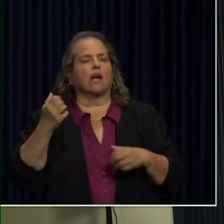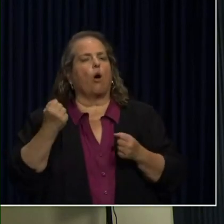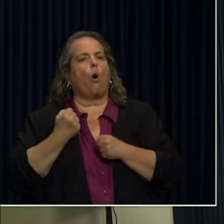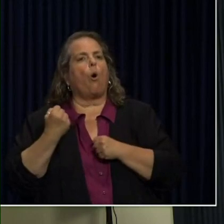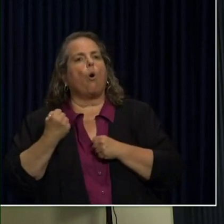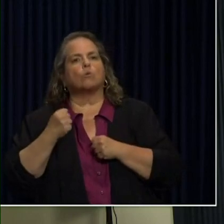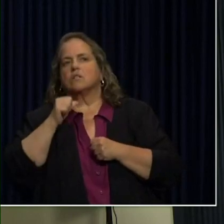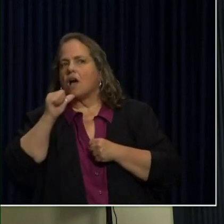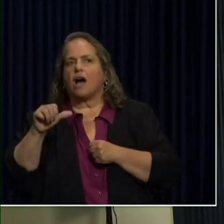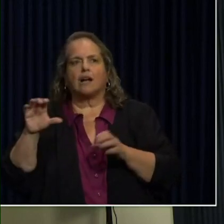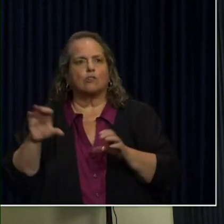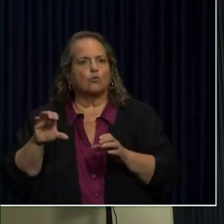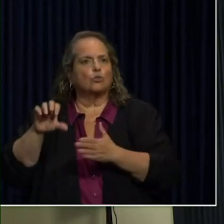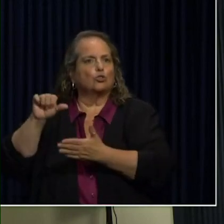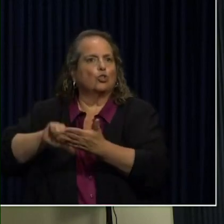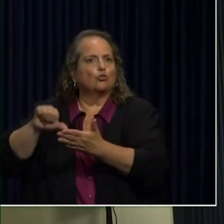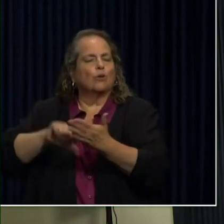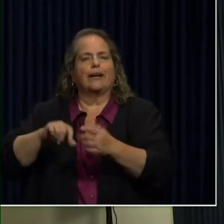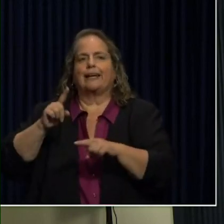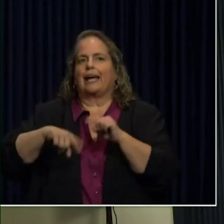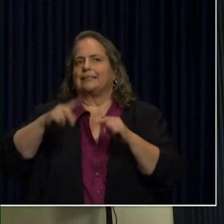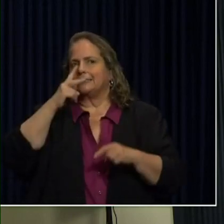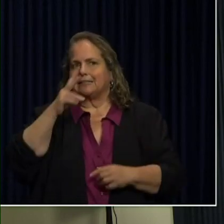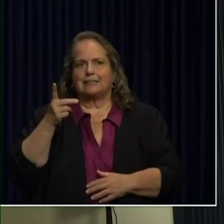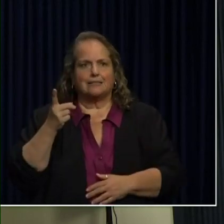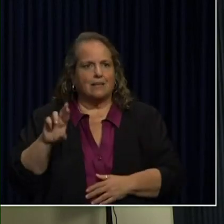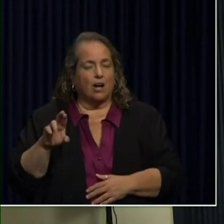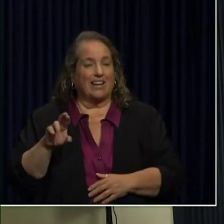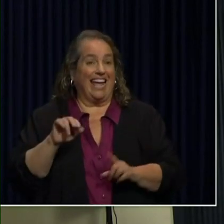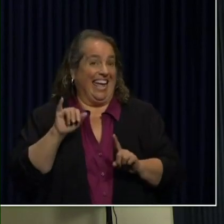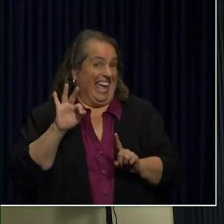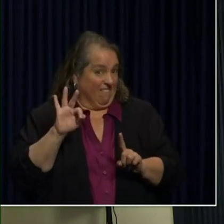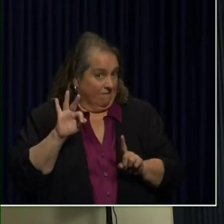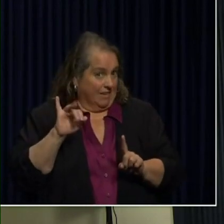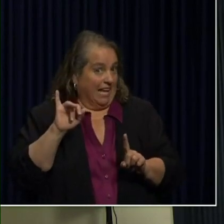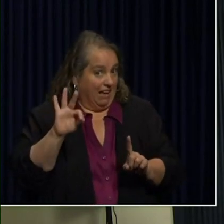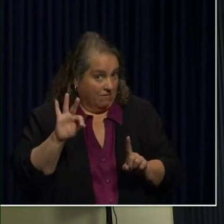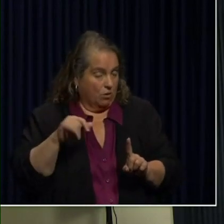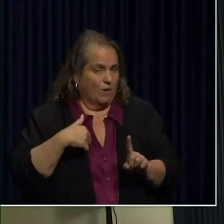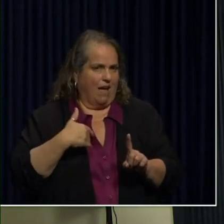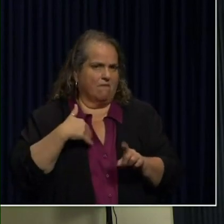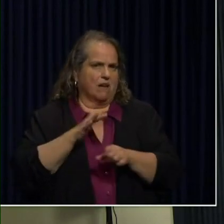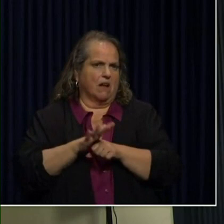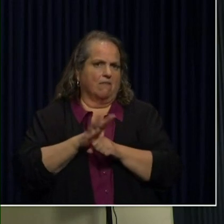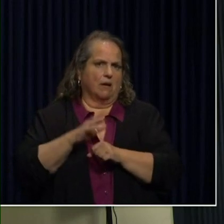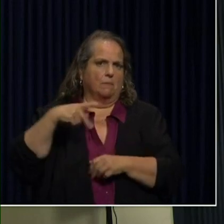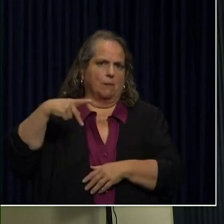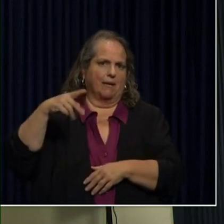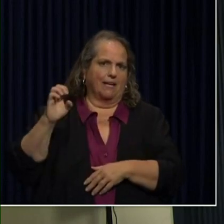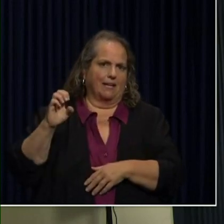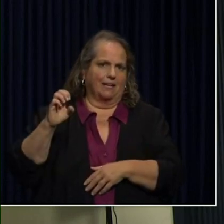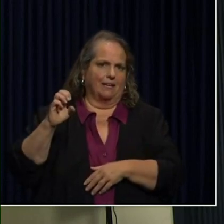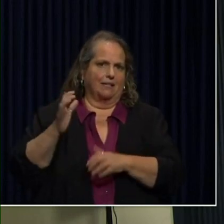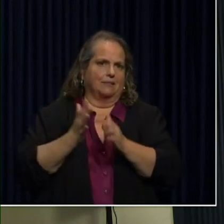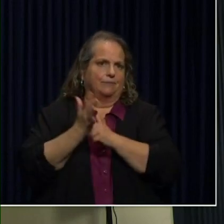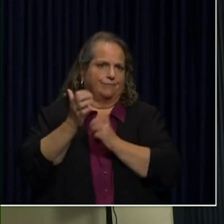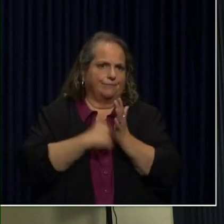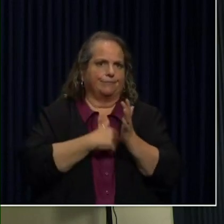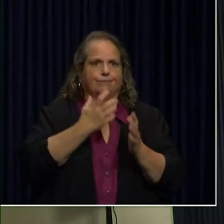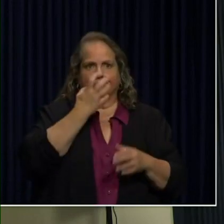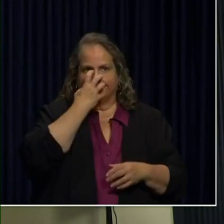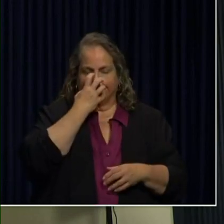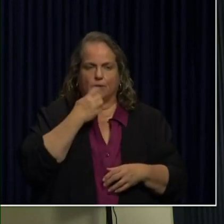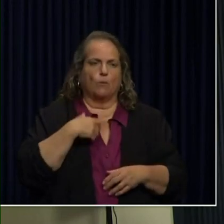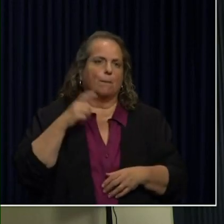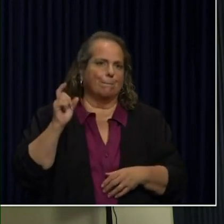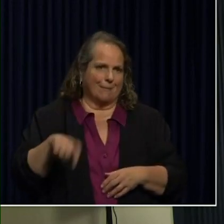to see some of their providers, provided we have enough PPE, and that's critically important. We want to make sure that we can get people